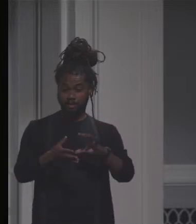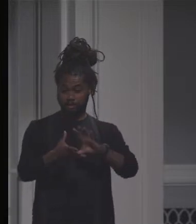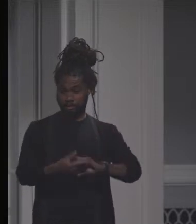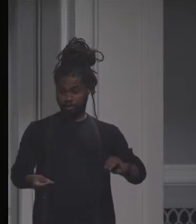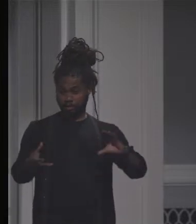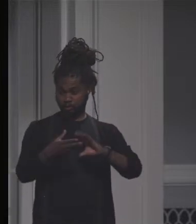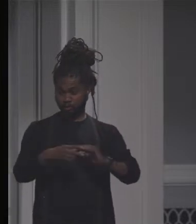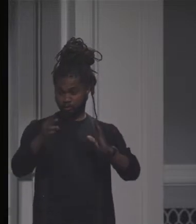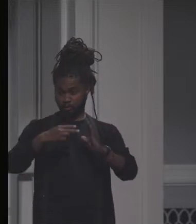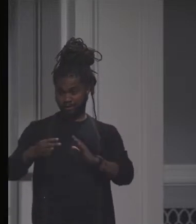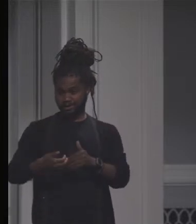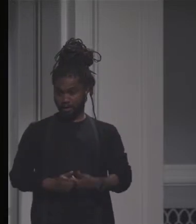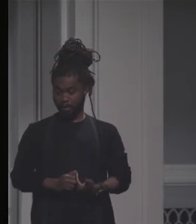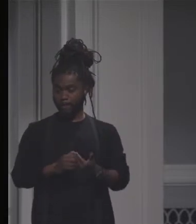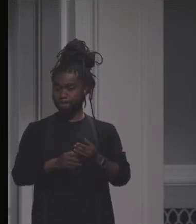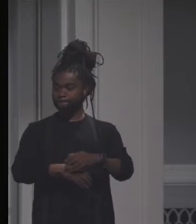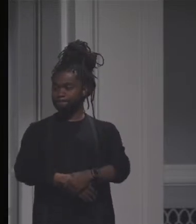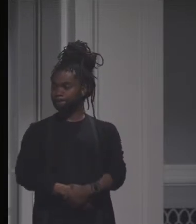in part.